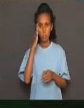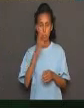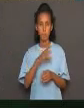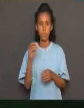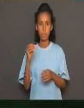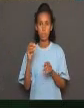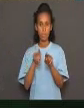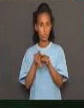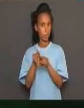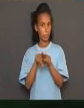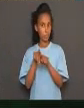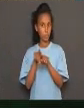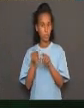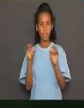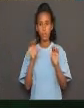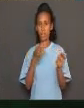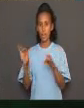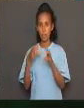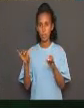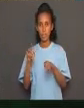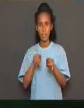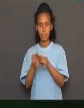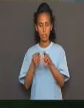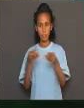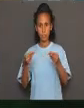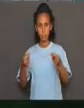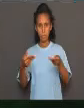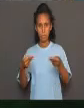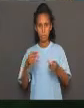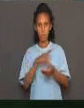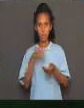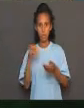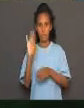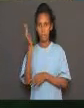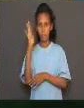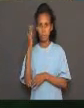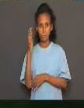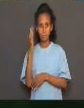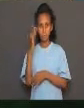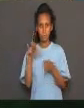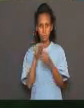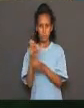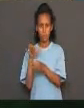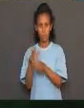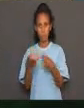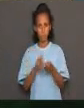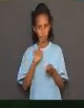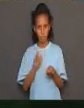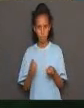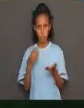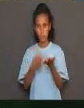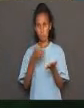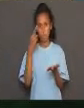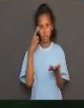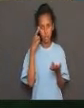agreeable climates, fertile soils, and dense vegetation. As a